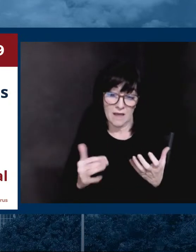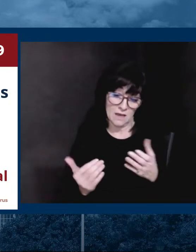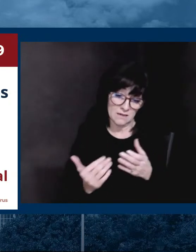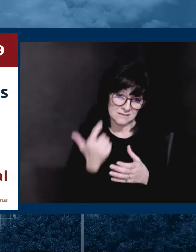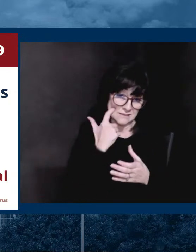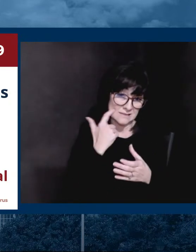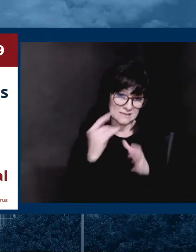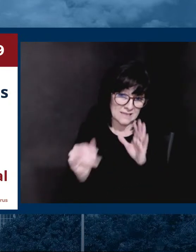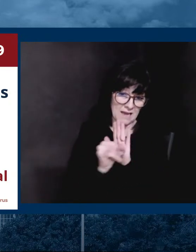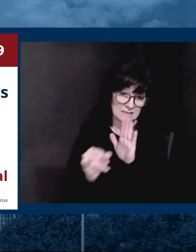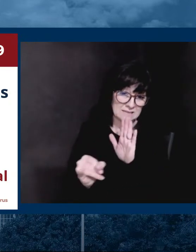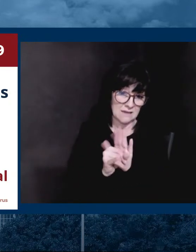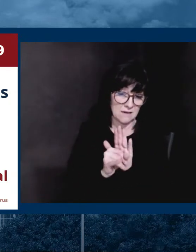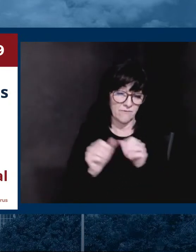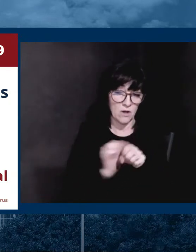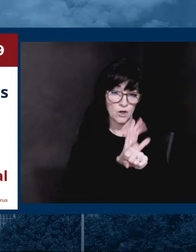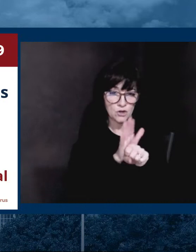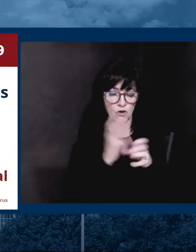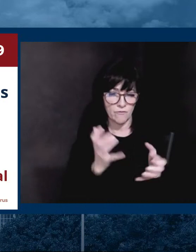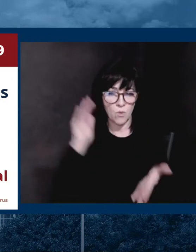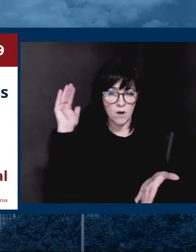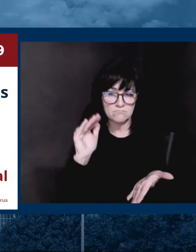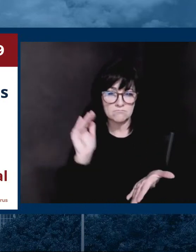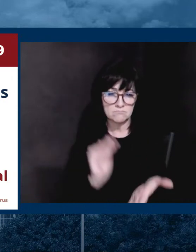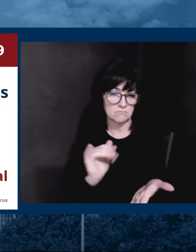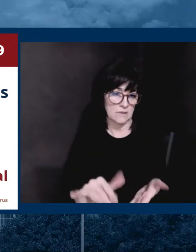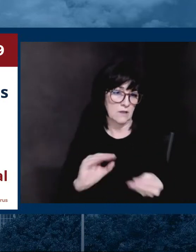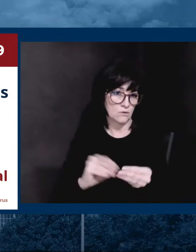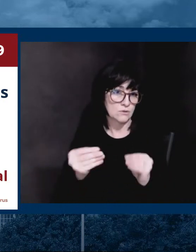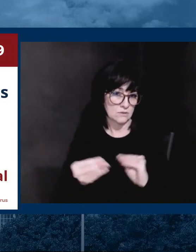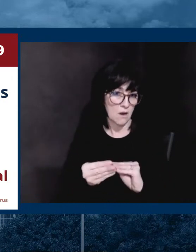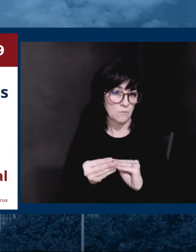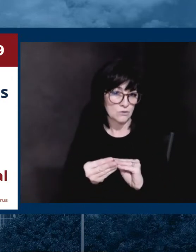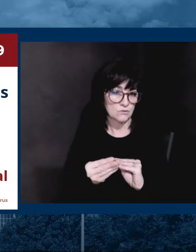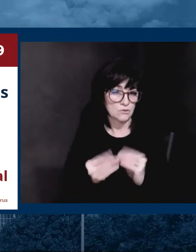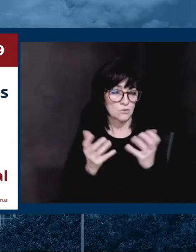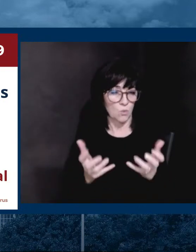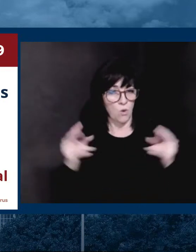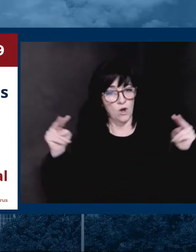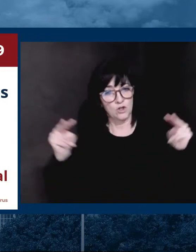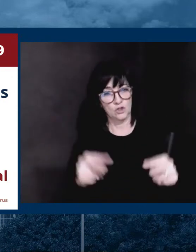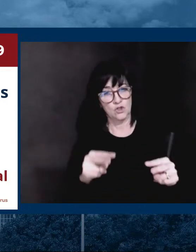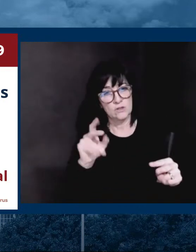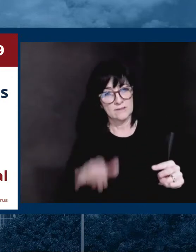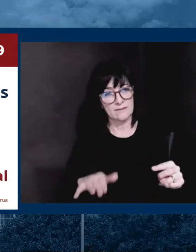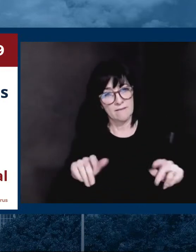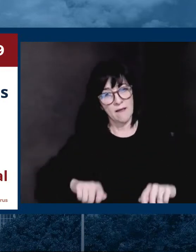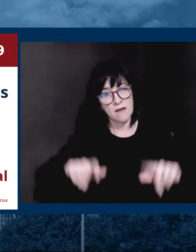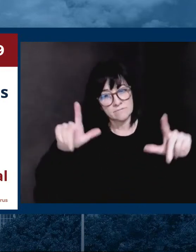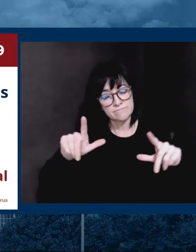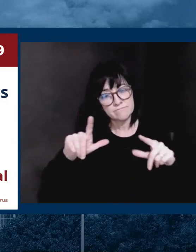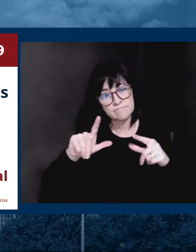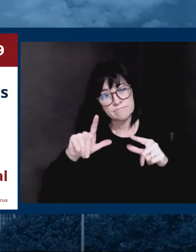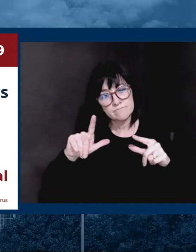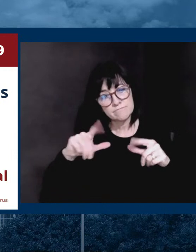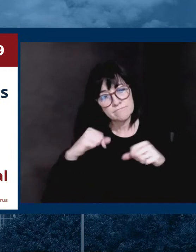we try to reduce new hospitalizations. Let's look at the data. So we're closing in on